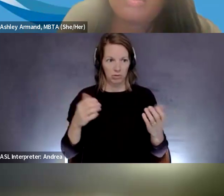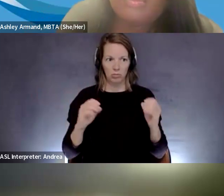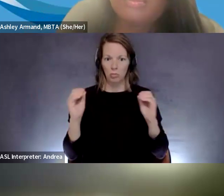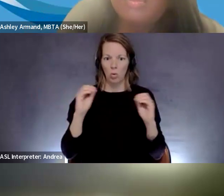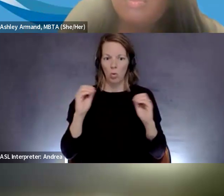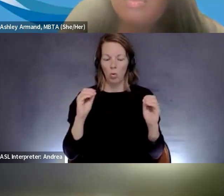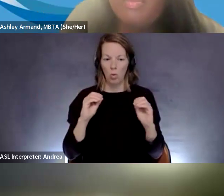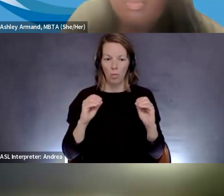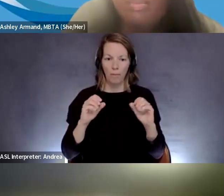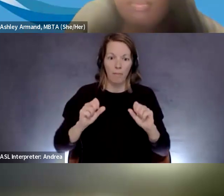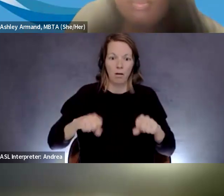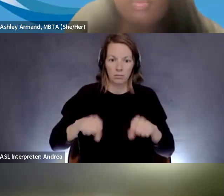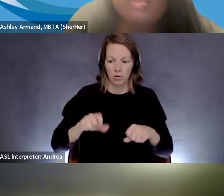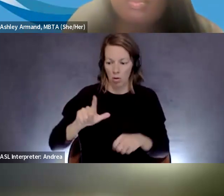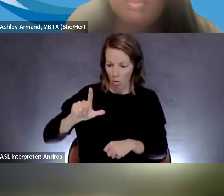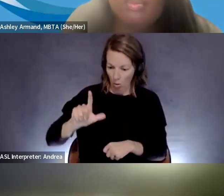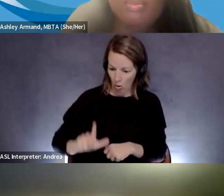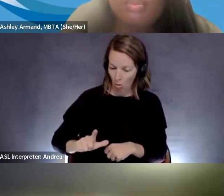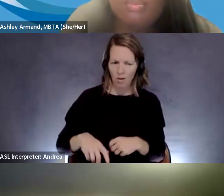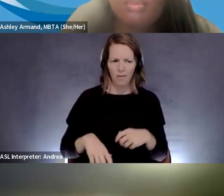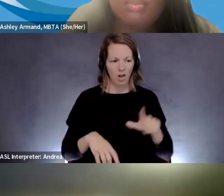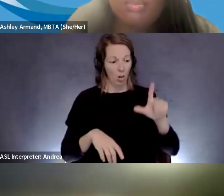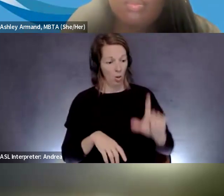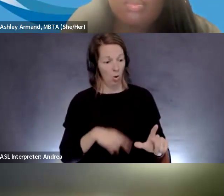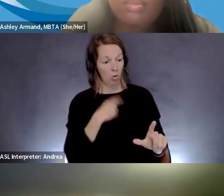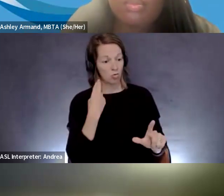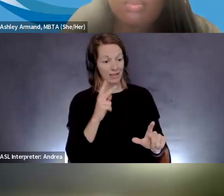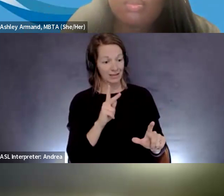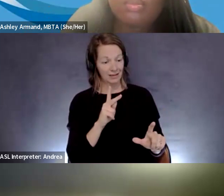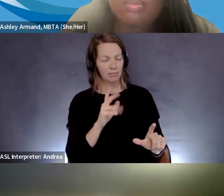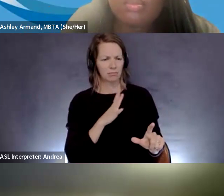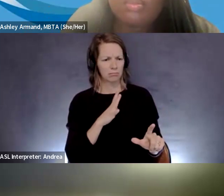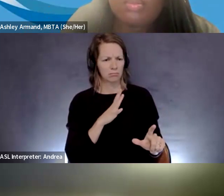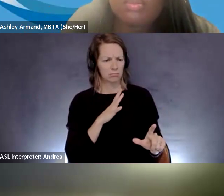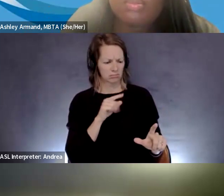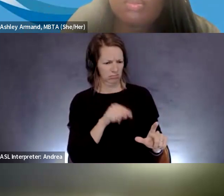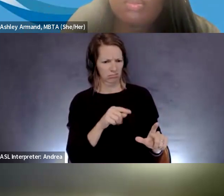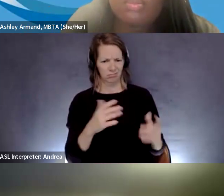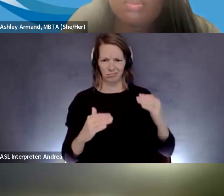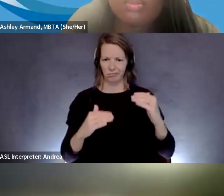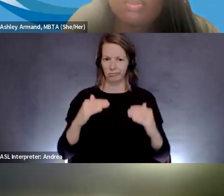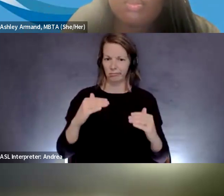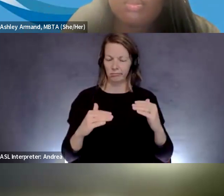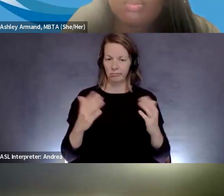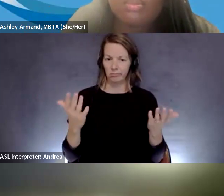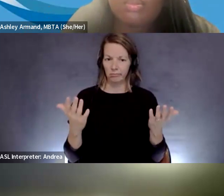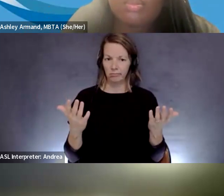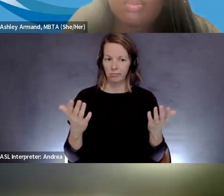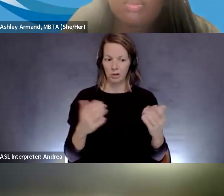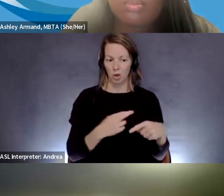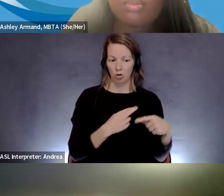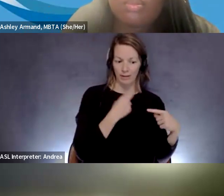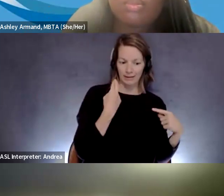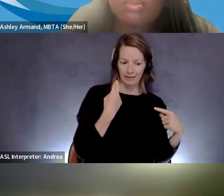that it's a lower risk, that's fine. But what is the balance of your risk